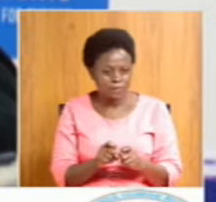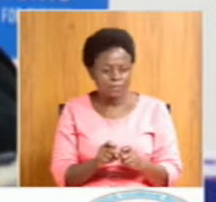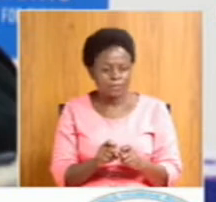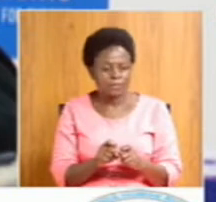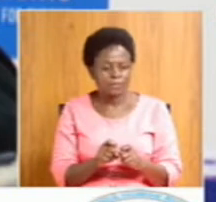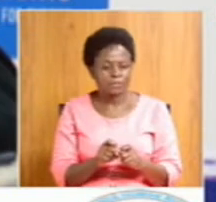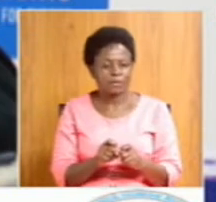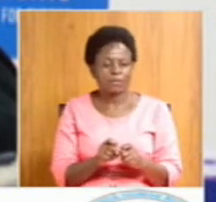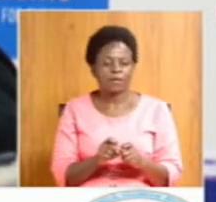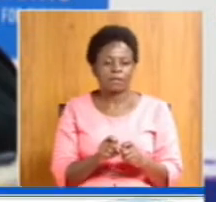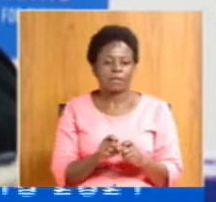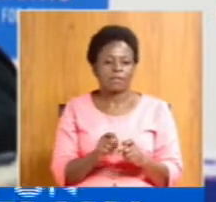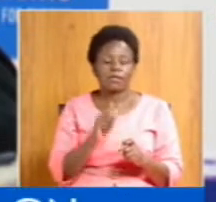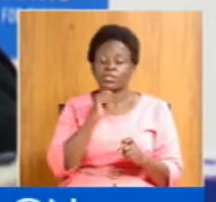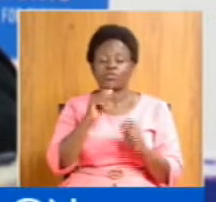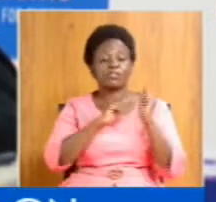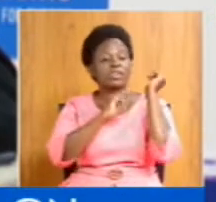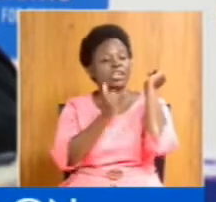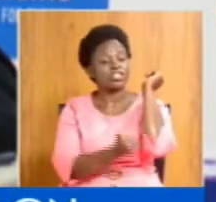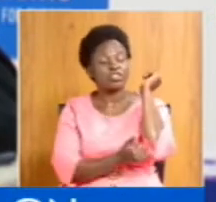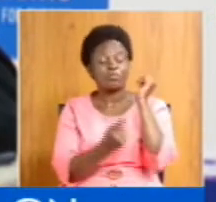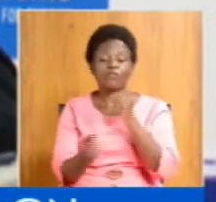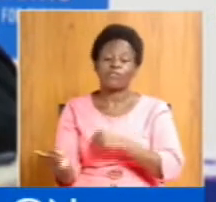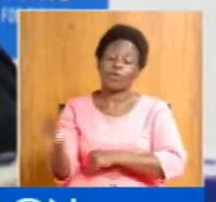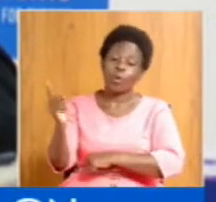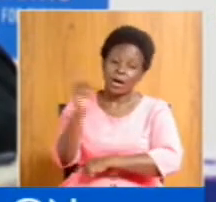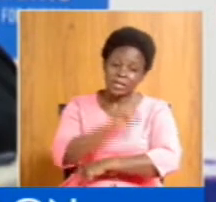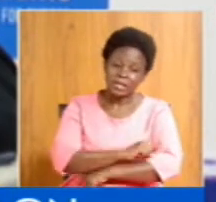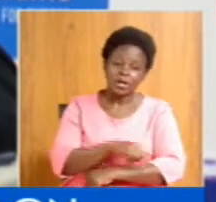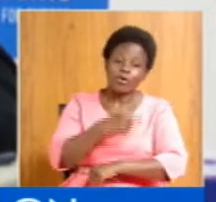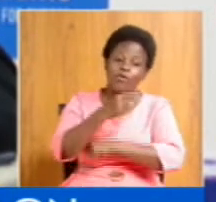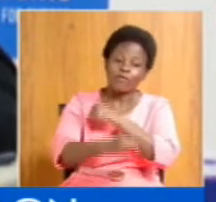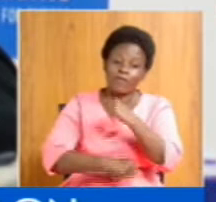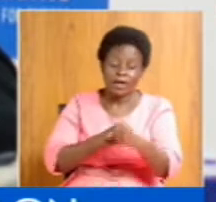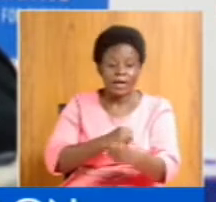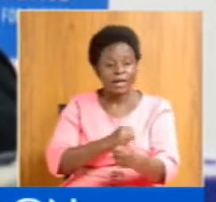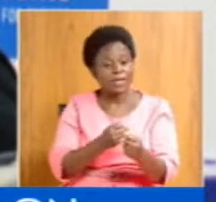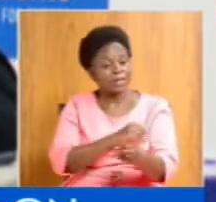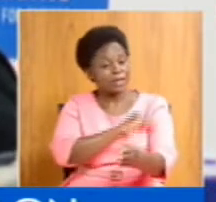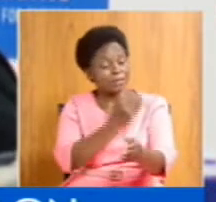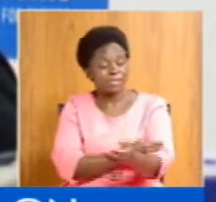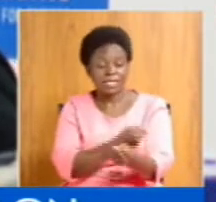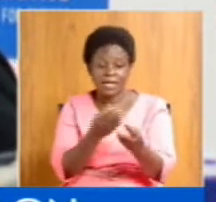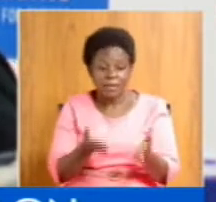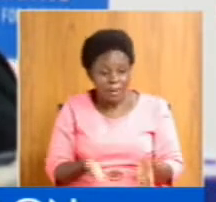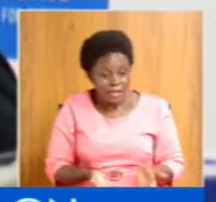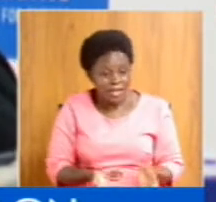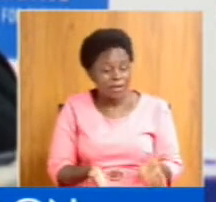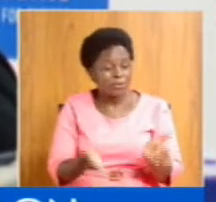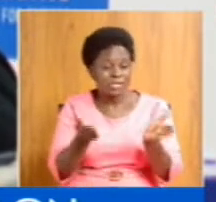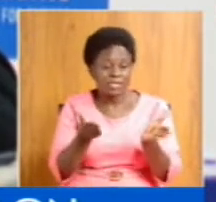And that is not a job for a day, for a year. The capacity in many ways is still